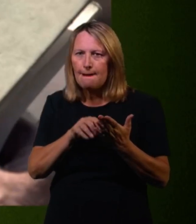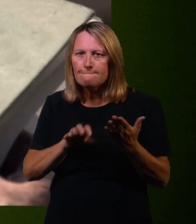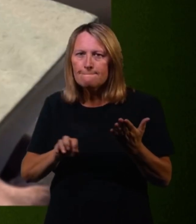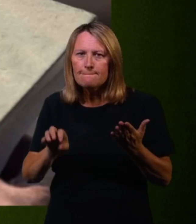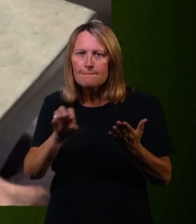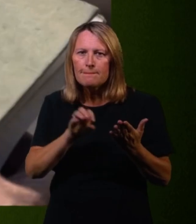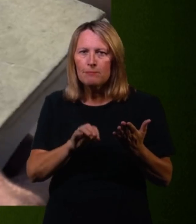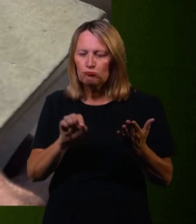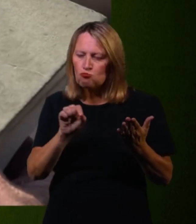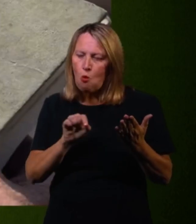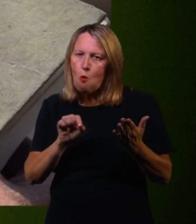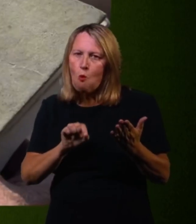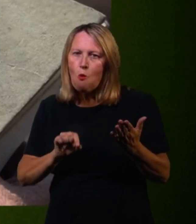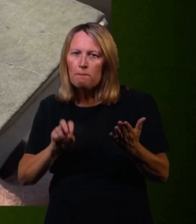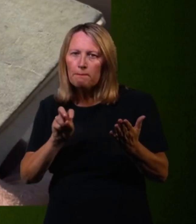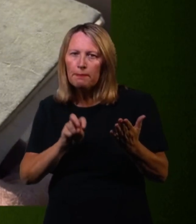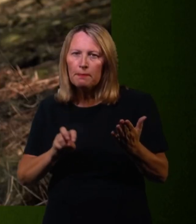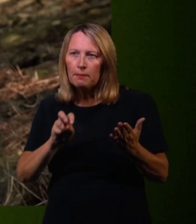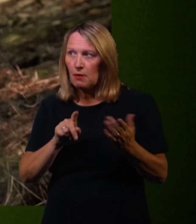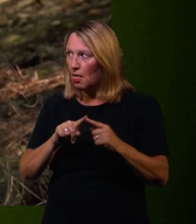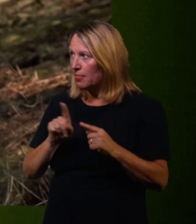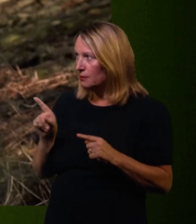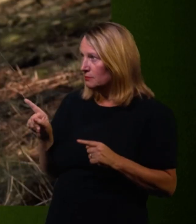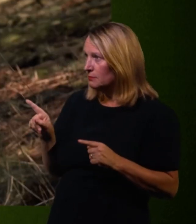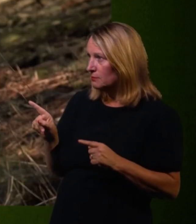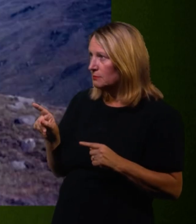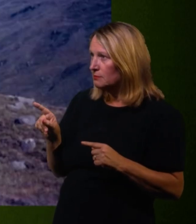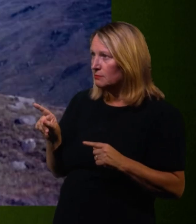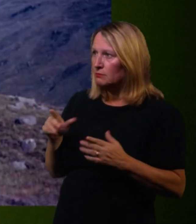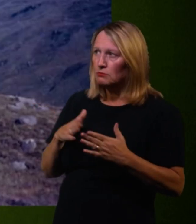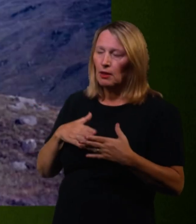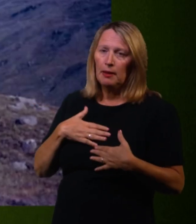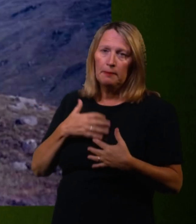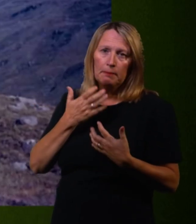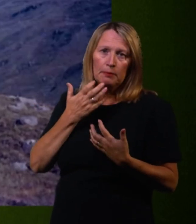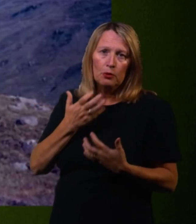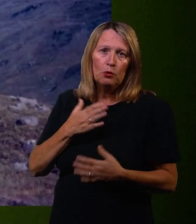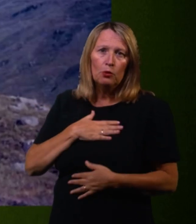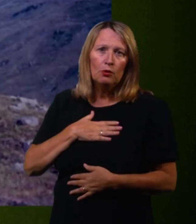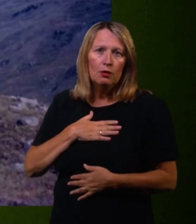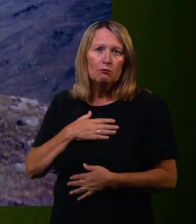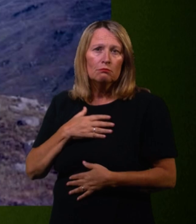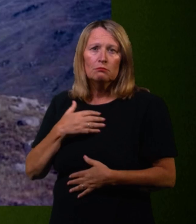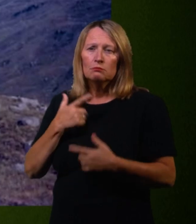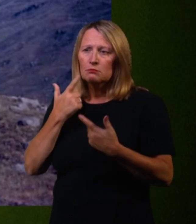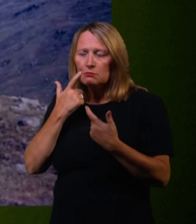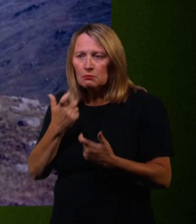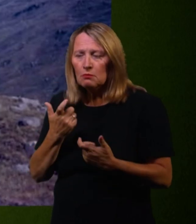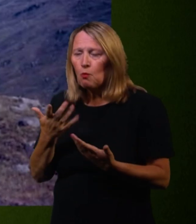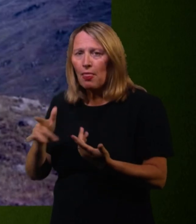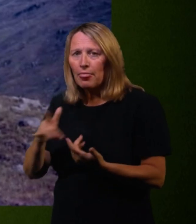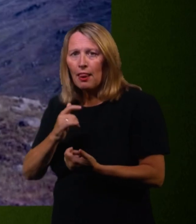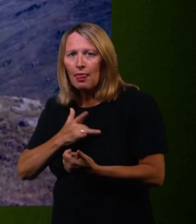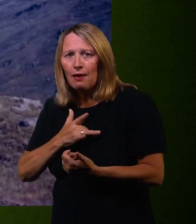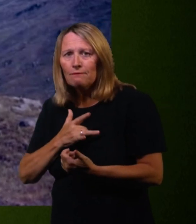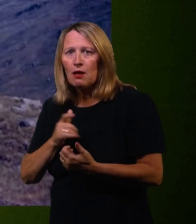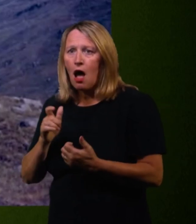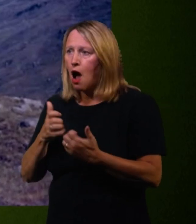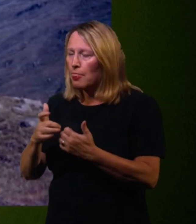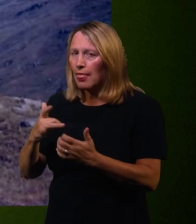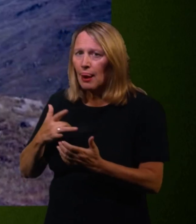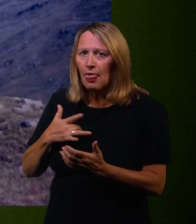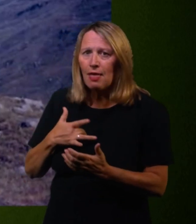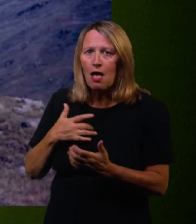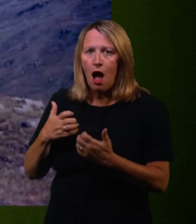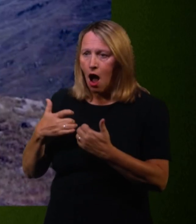maps, drew little pictures and stuff like that. I was really into it. I cared about where they lived, how they lived, and how long they